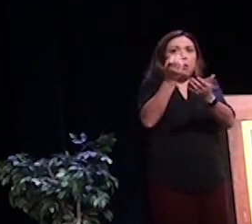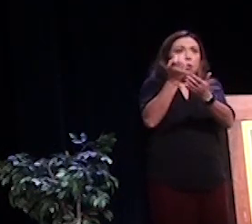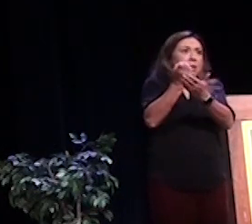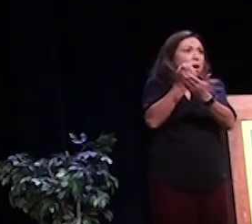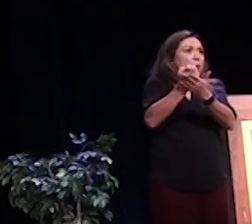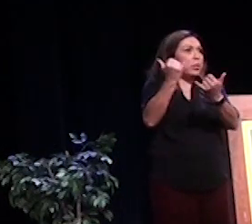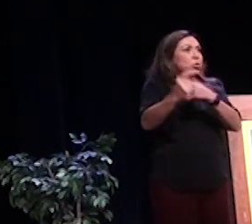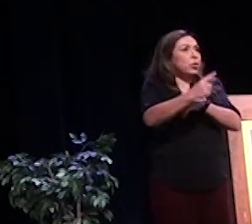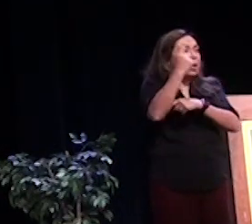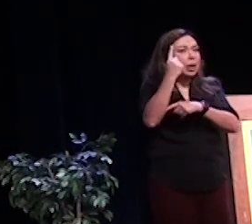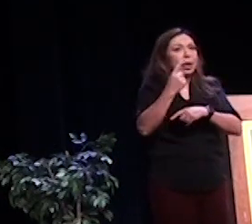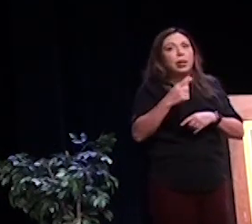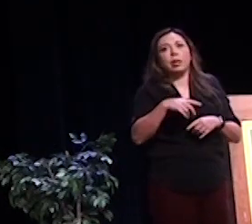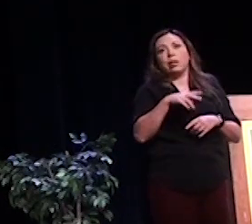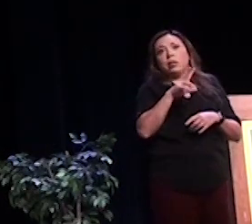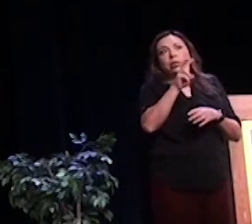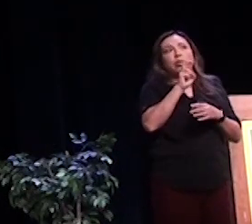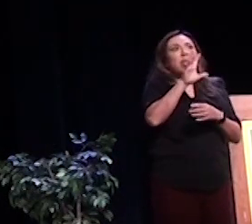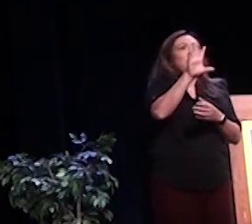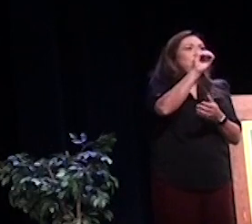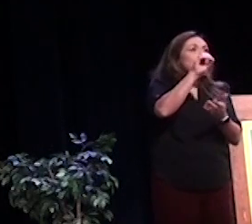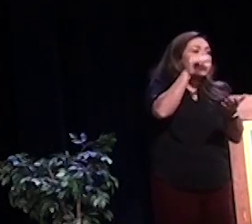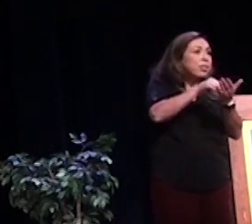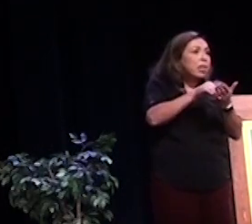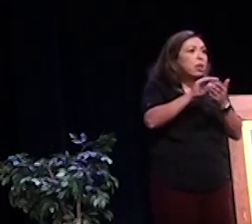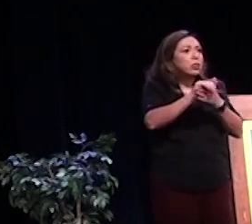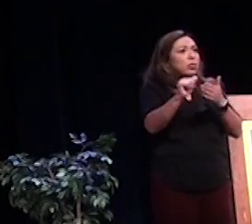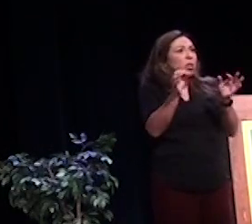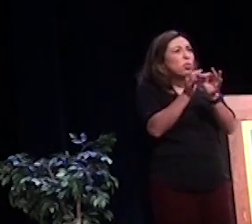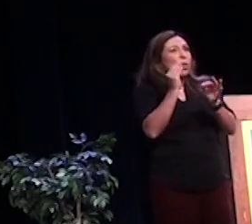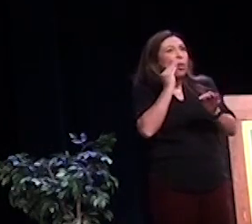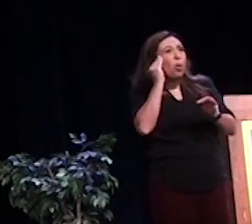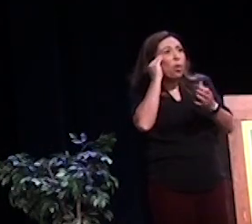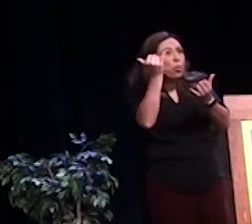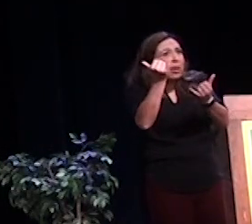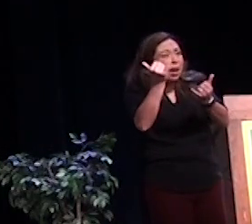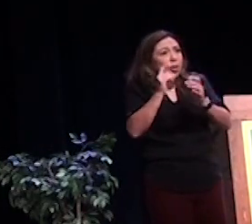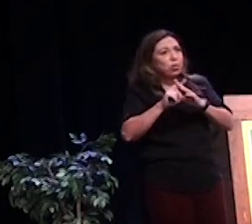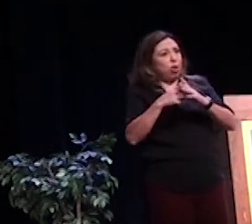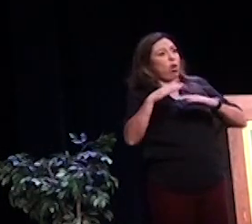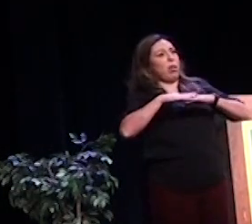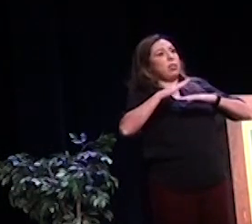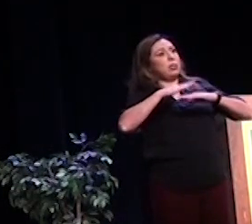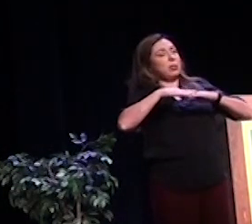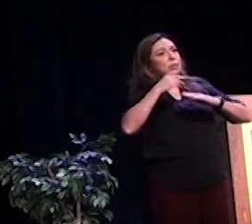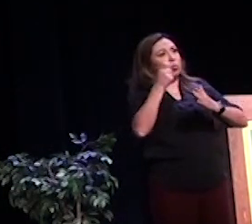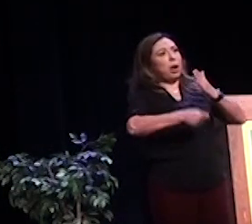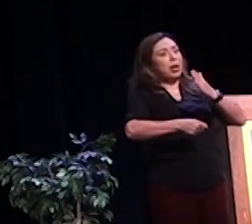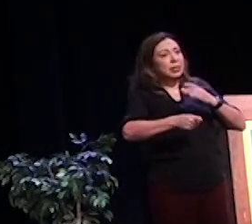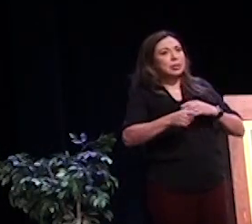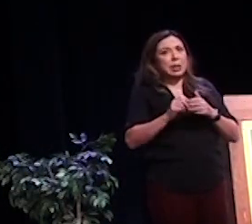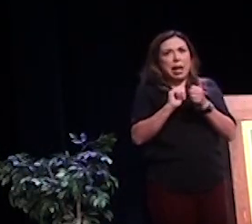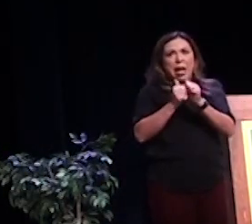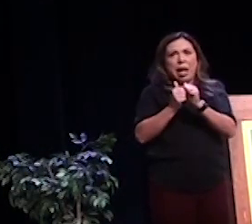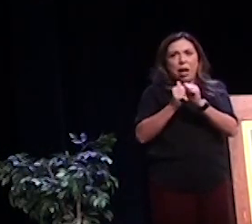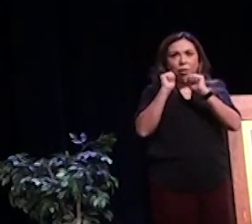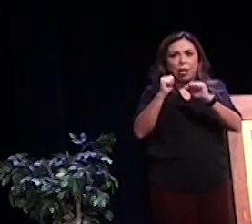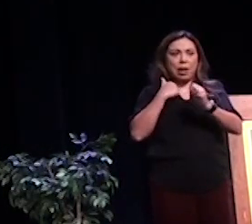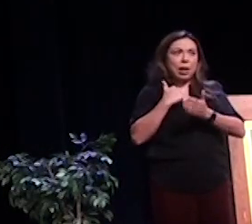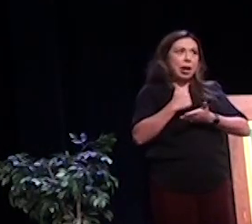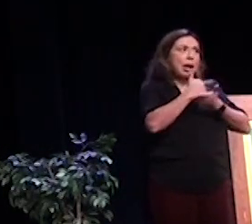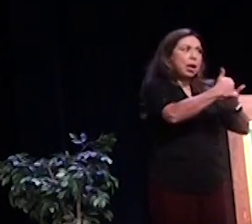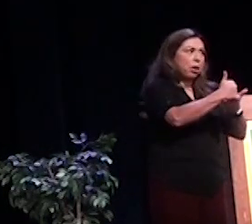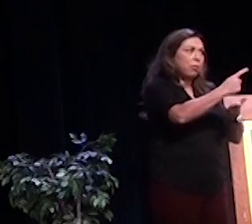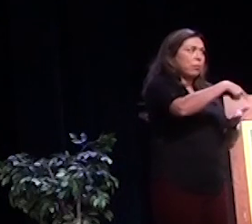at $250,000 to $300,000 homes now as a average starter price. So how do we help